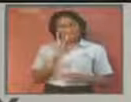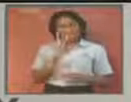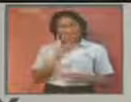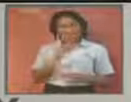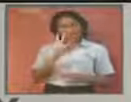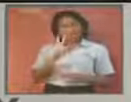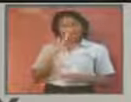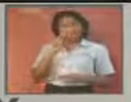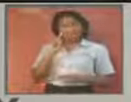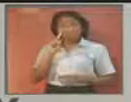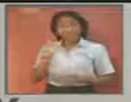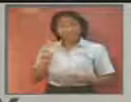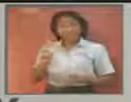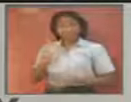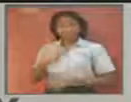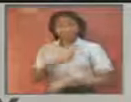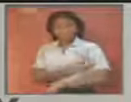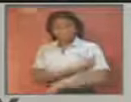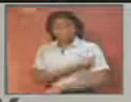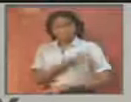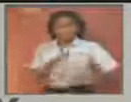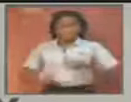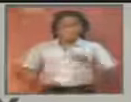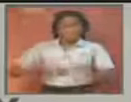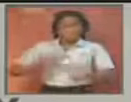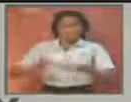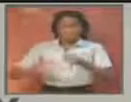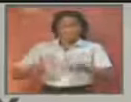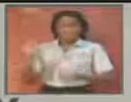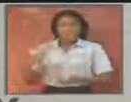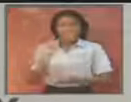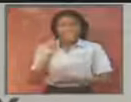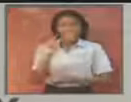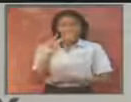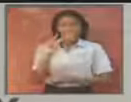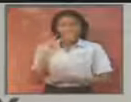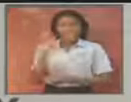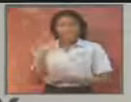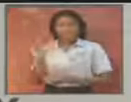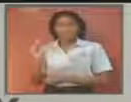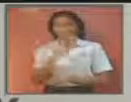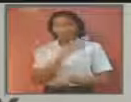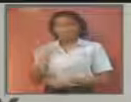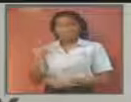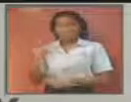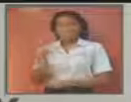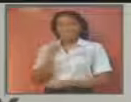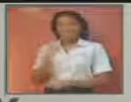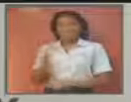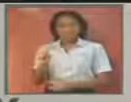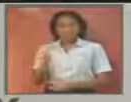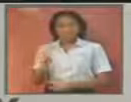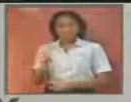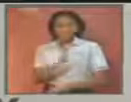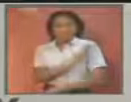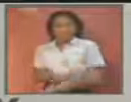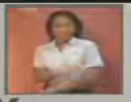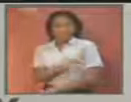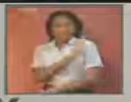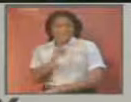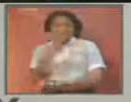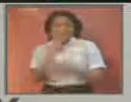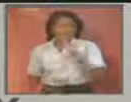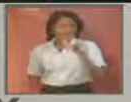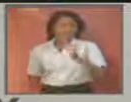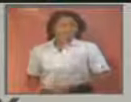7,241 doses to administer at the Racket Center for Sangre Grande Enhanced Health Center and the Tacarigua